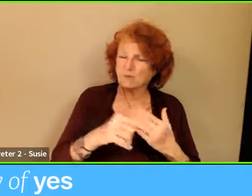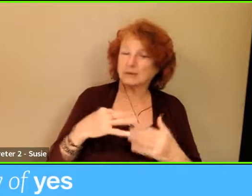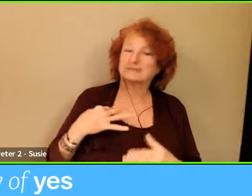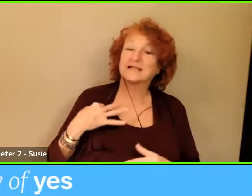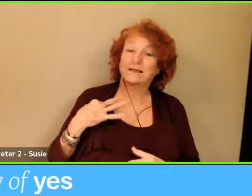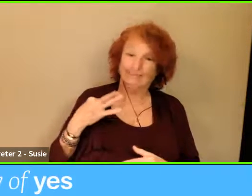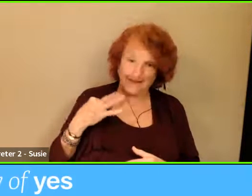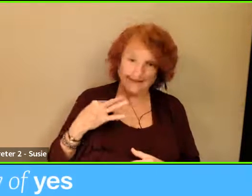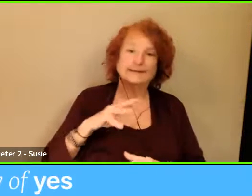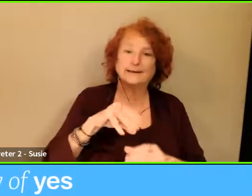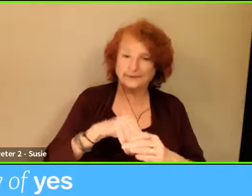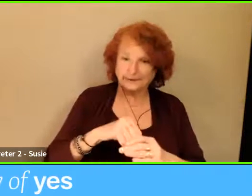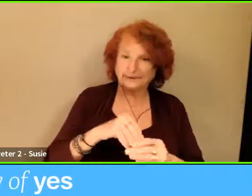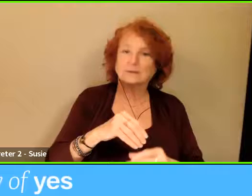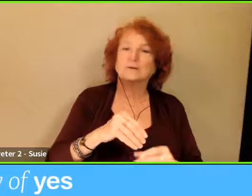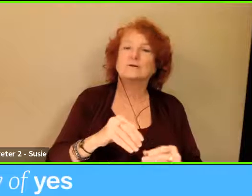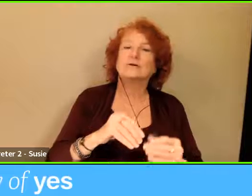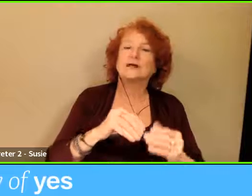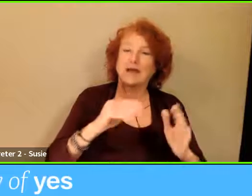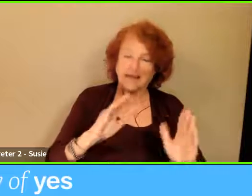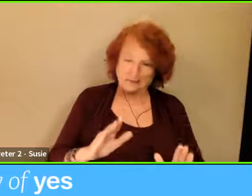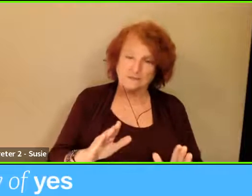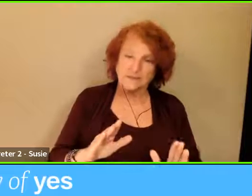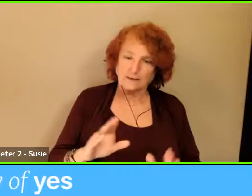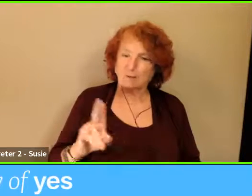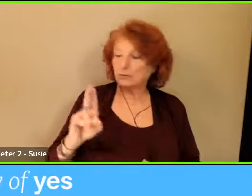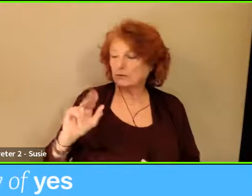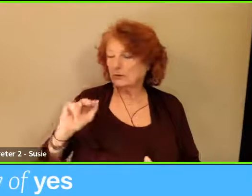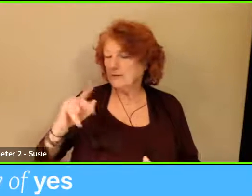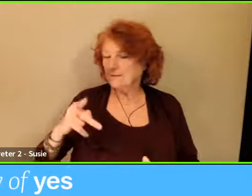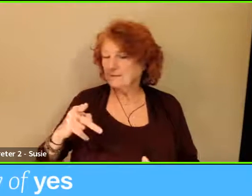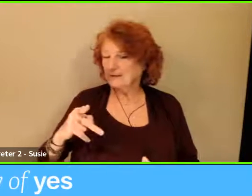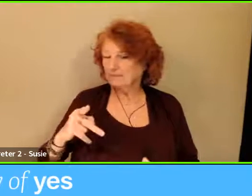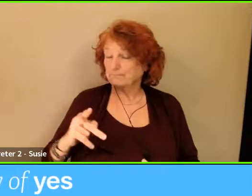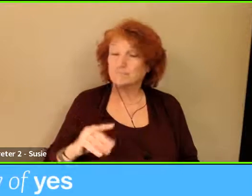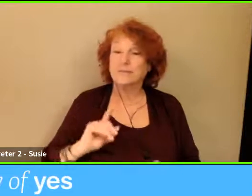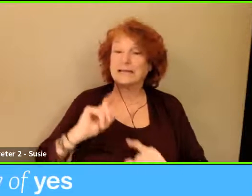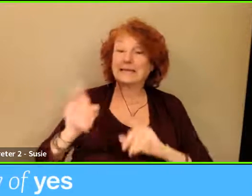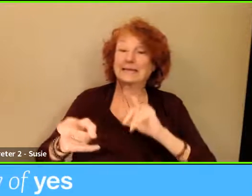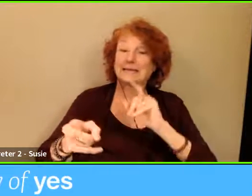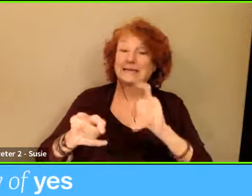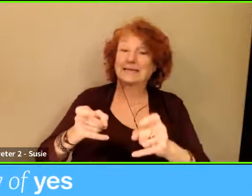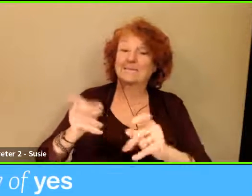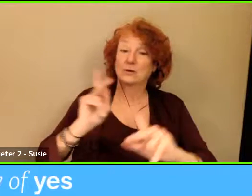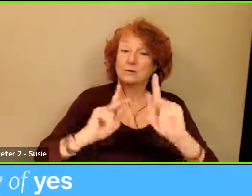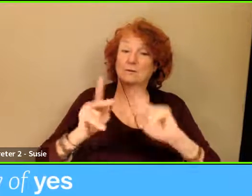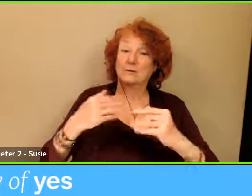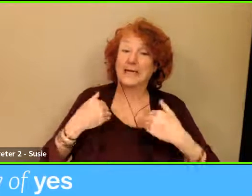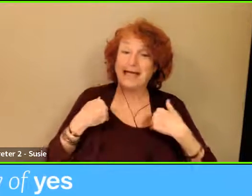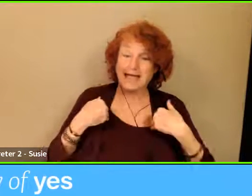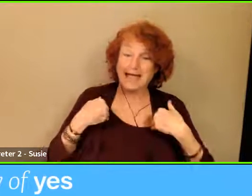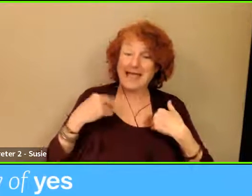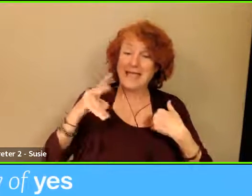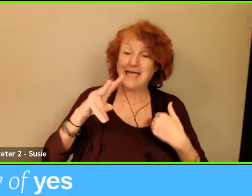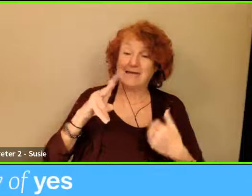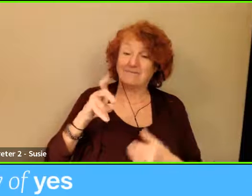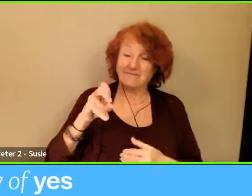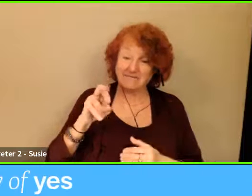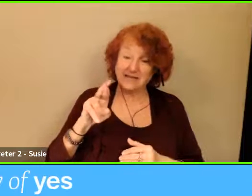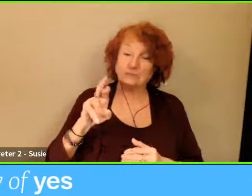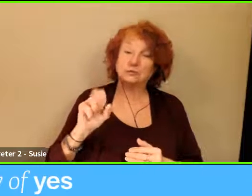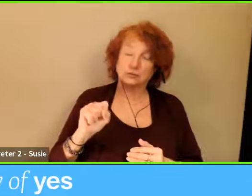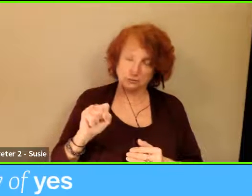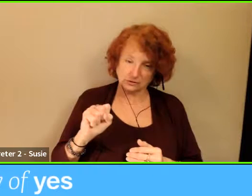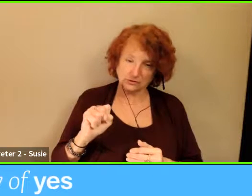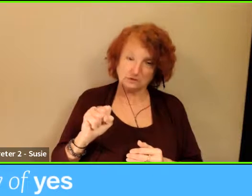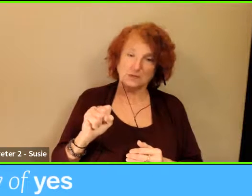through something like UAP actually go to voucher holders. And so if we are creating a ton of